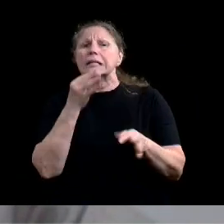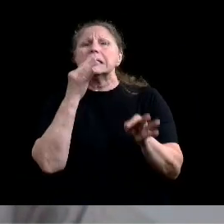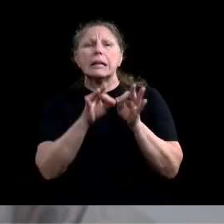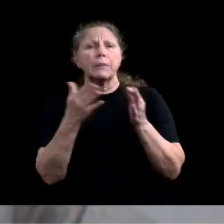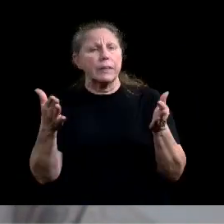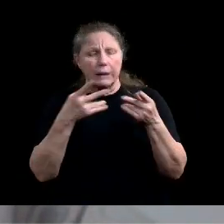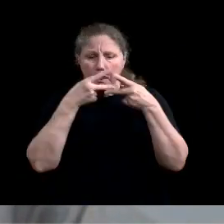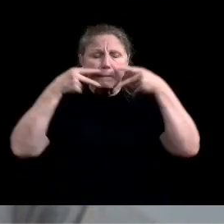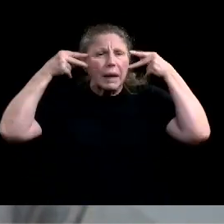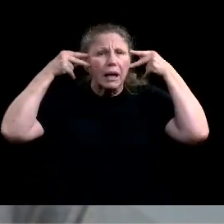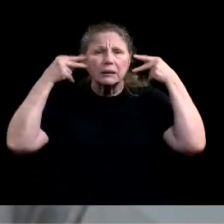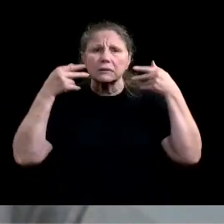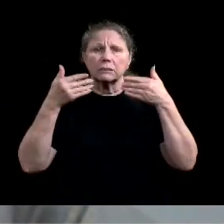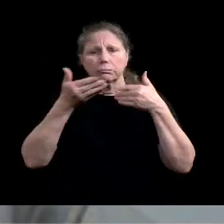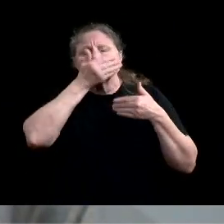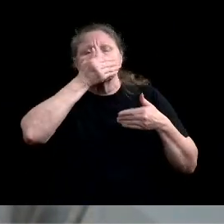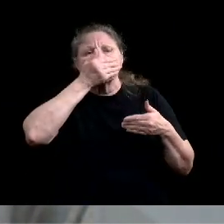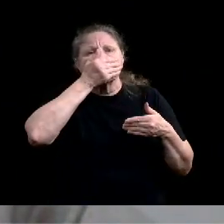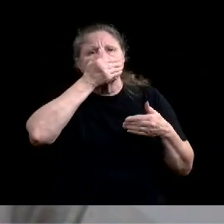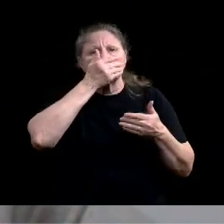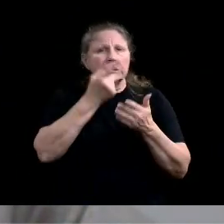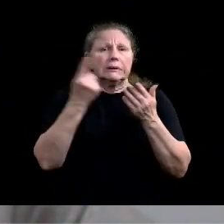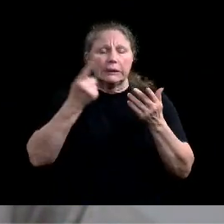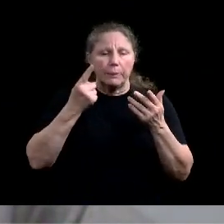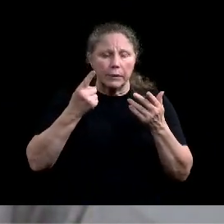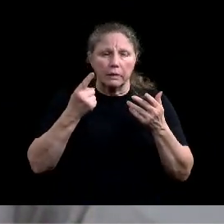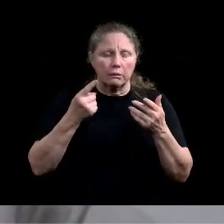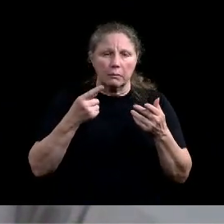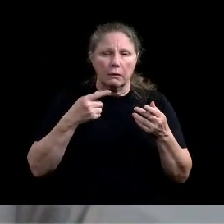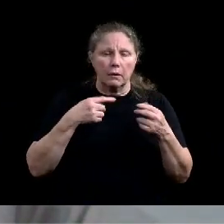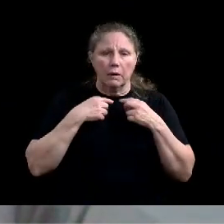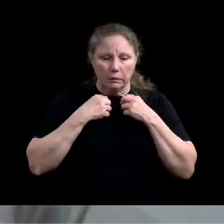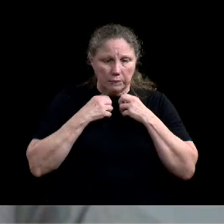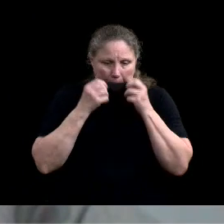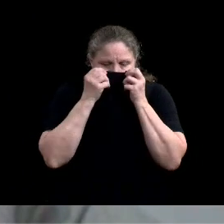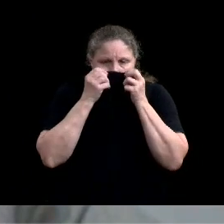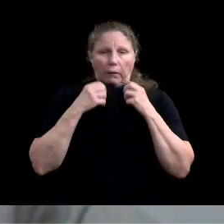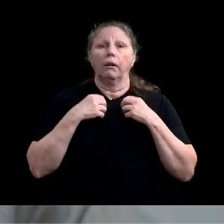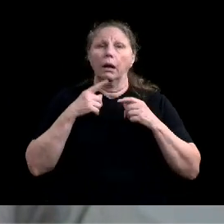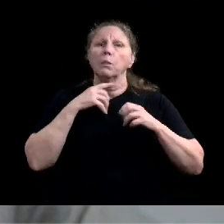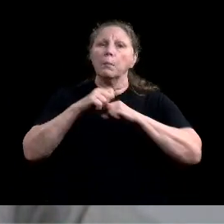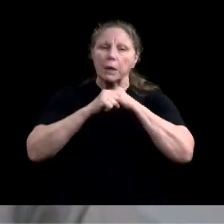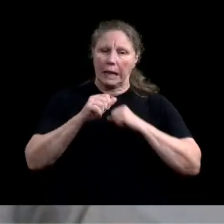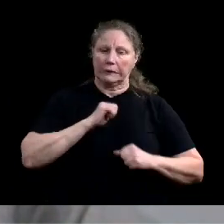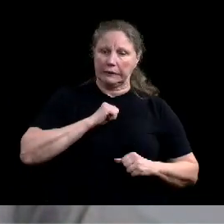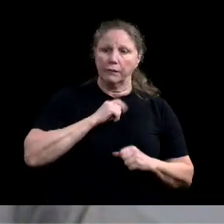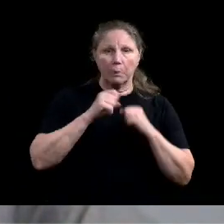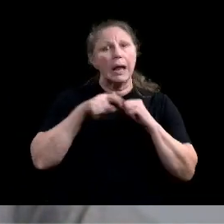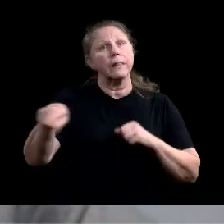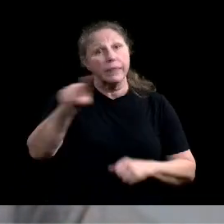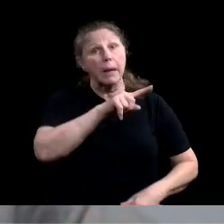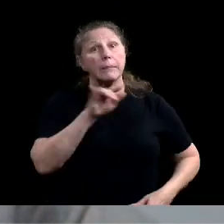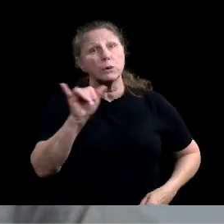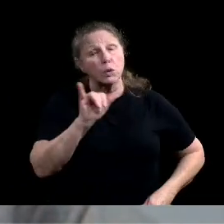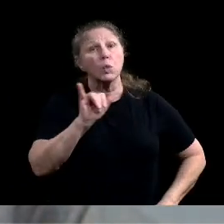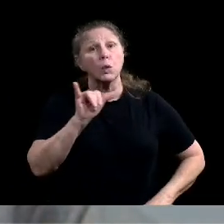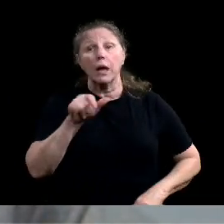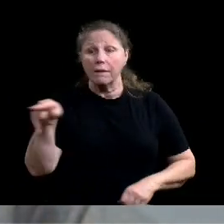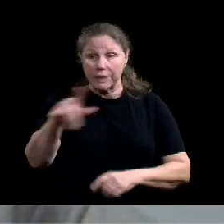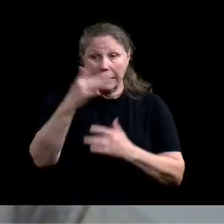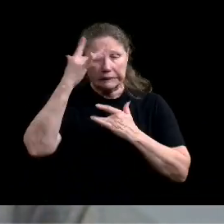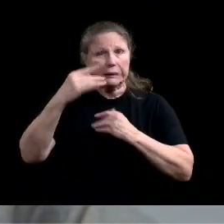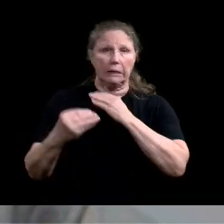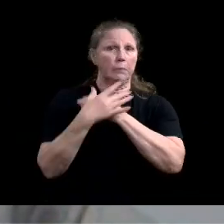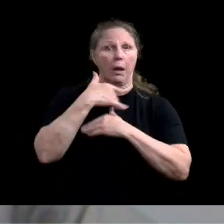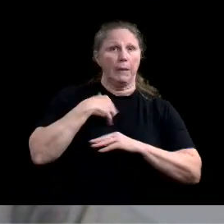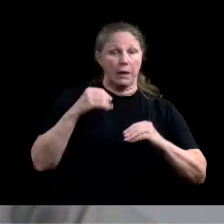it actually protects the other people in case you're infected. So even a simple mask could be of help